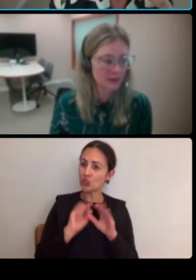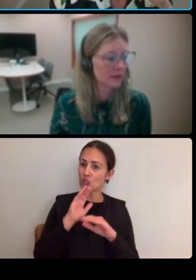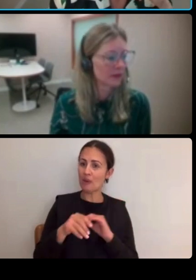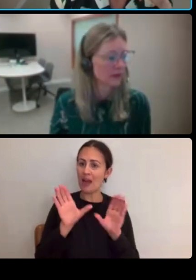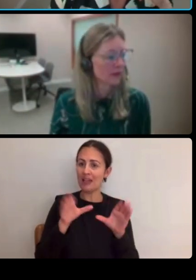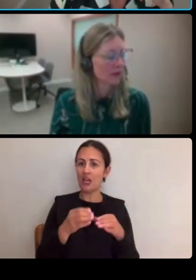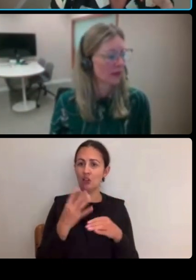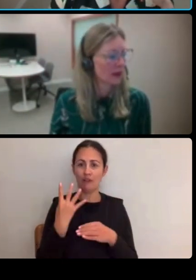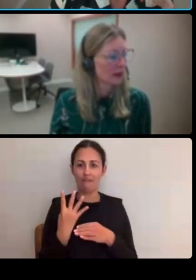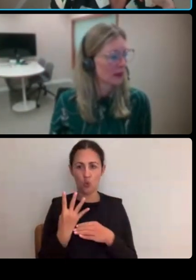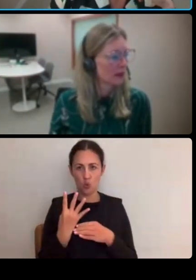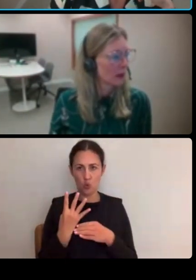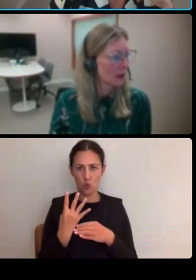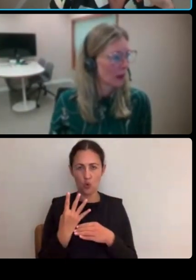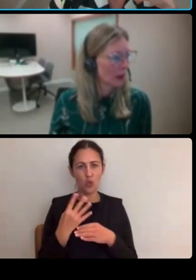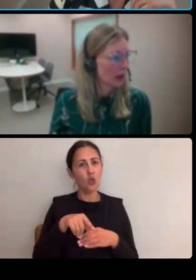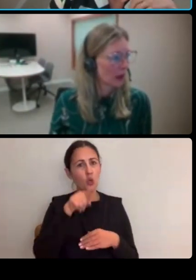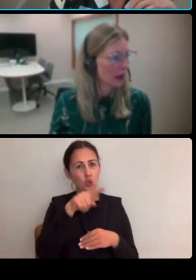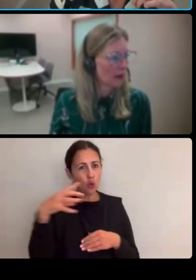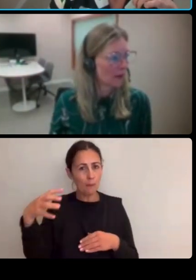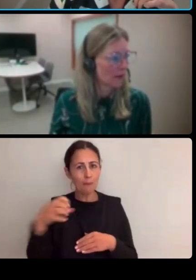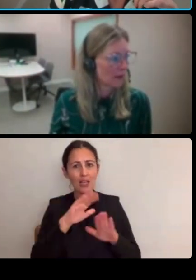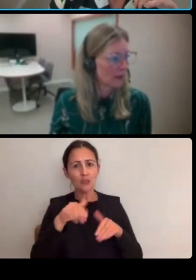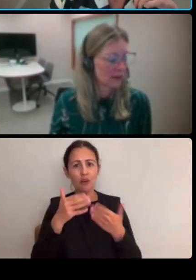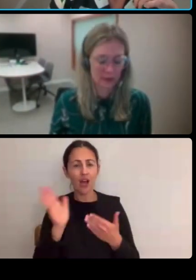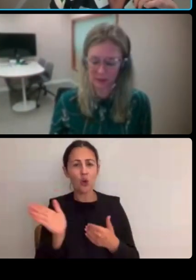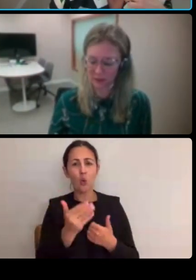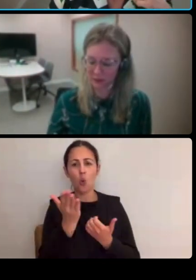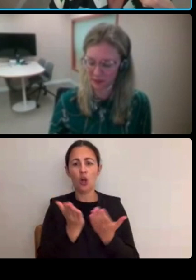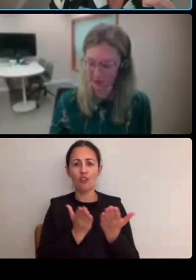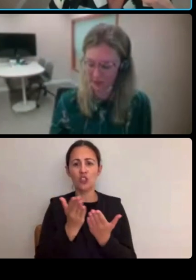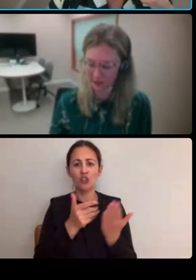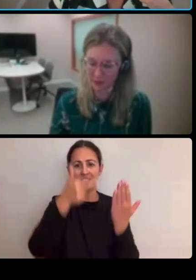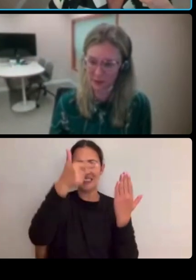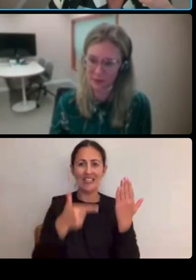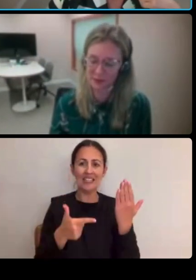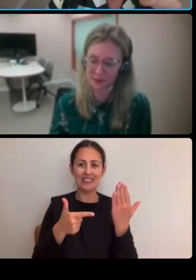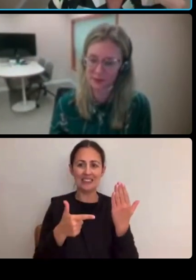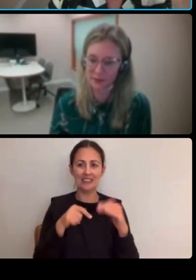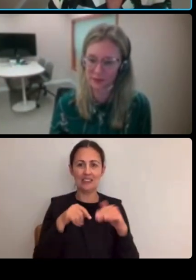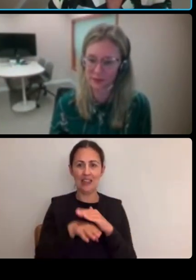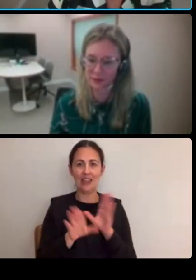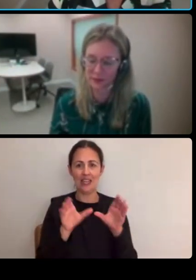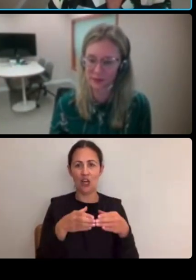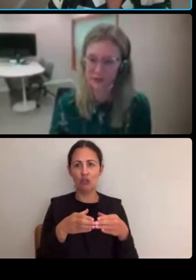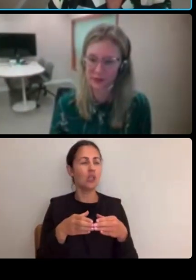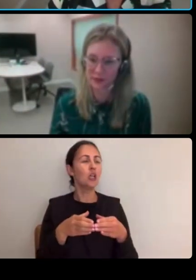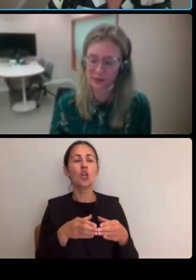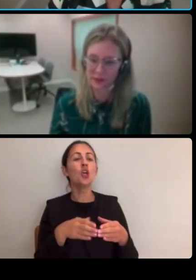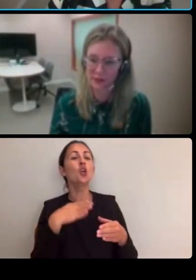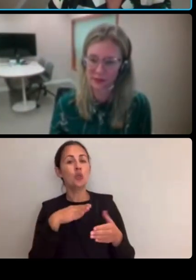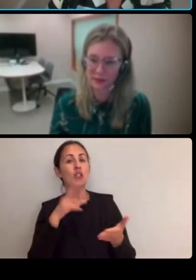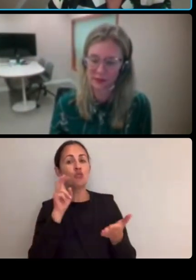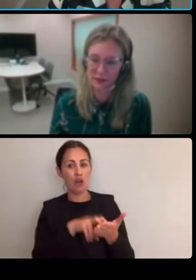Category 4. Will you be required to provide all services listed in the category? You need to register into